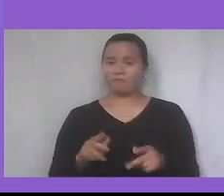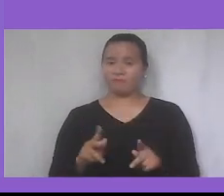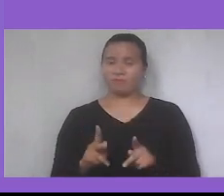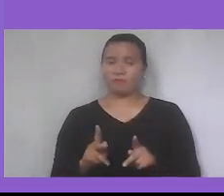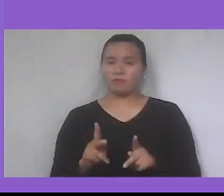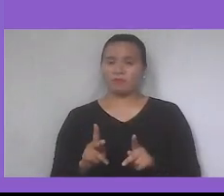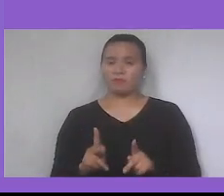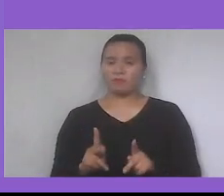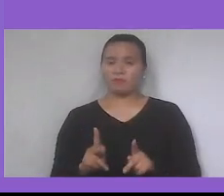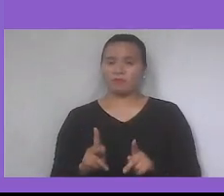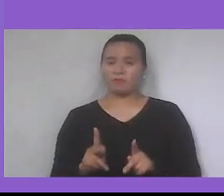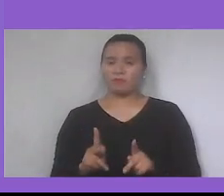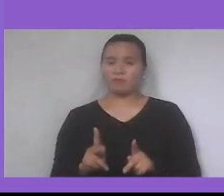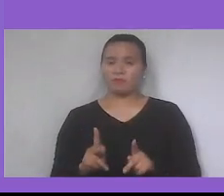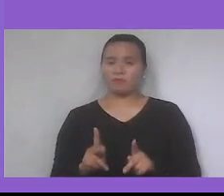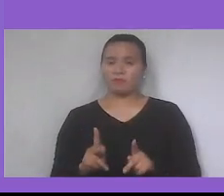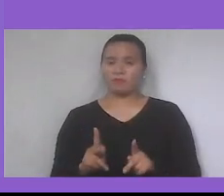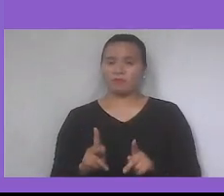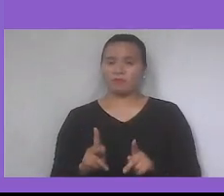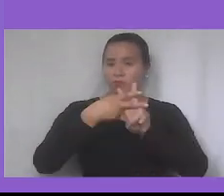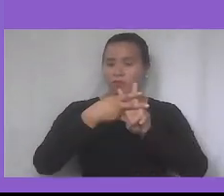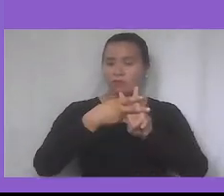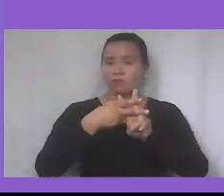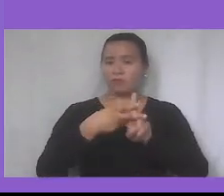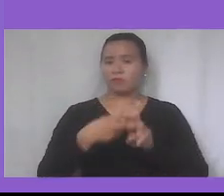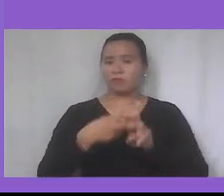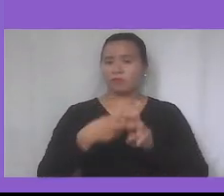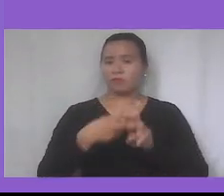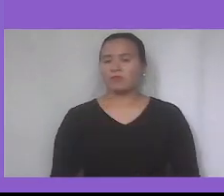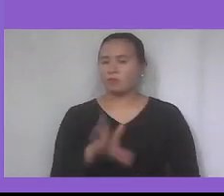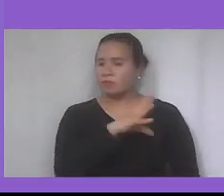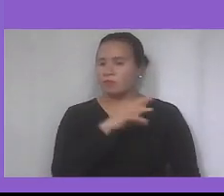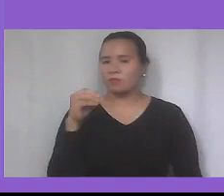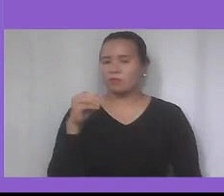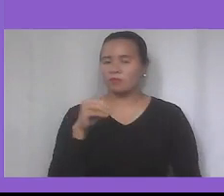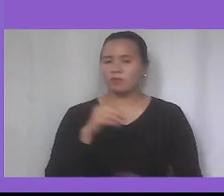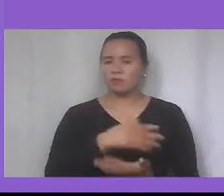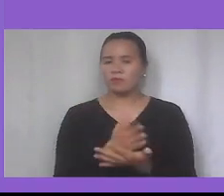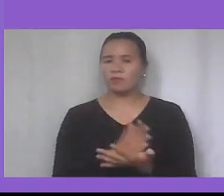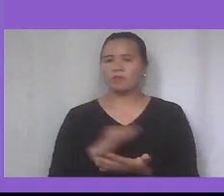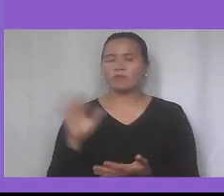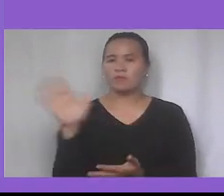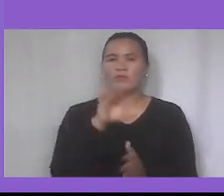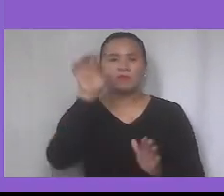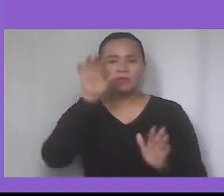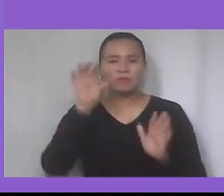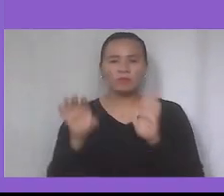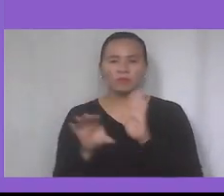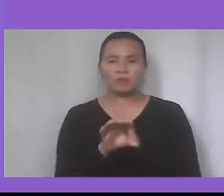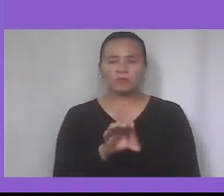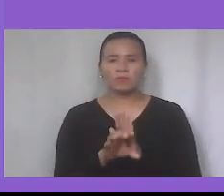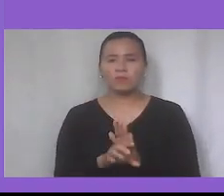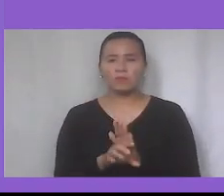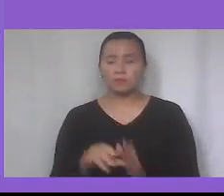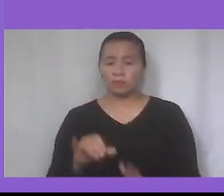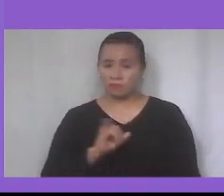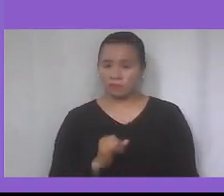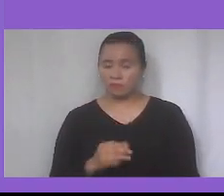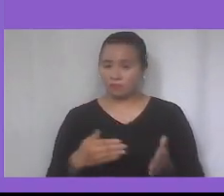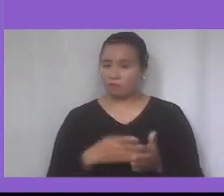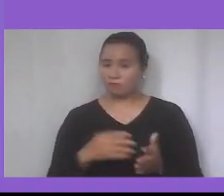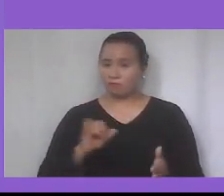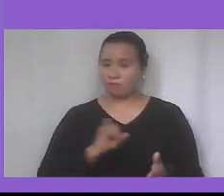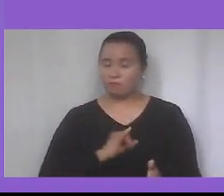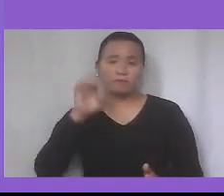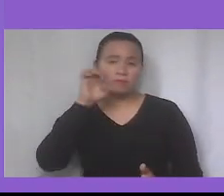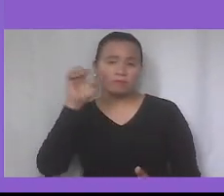session, may you please tag us in your Facebook account, use hashtag LineLearning, and share with us